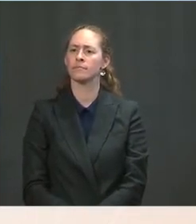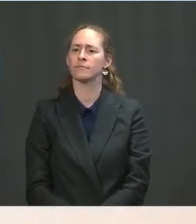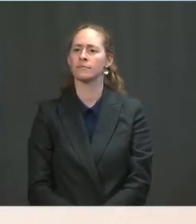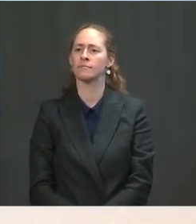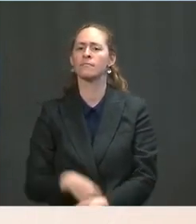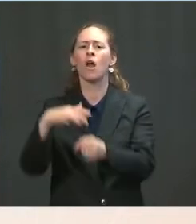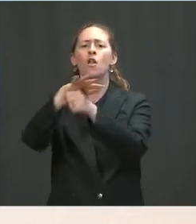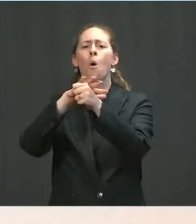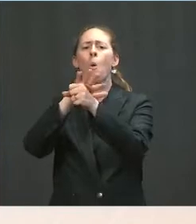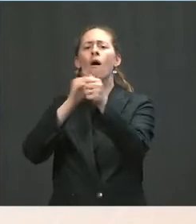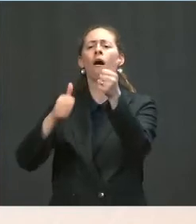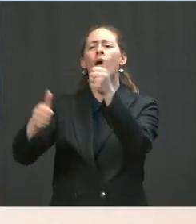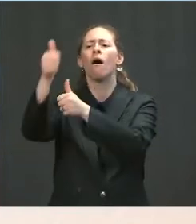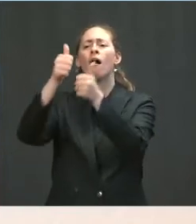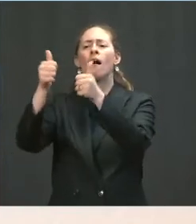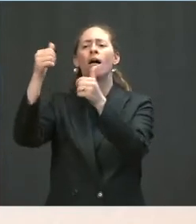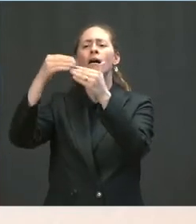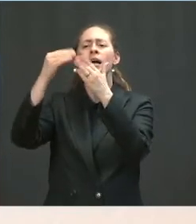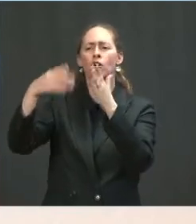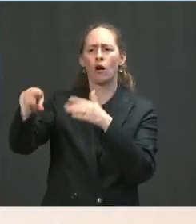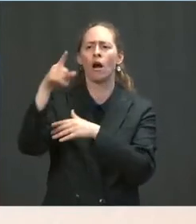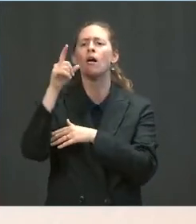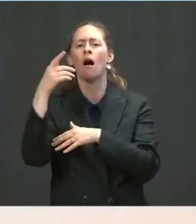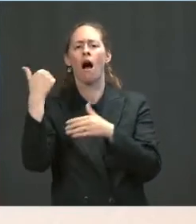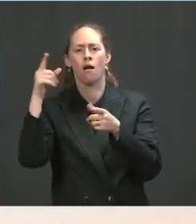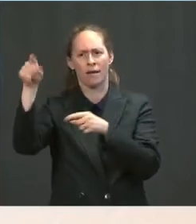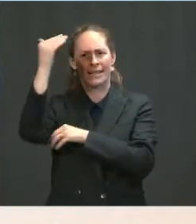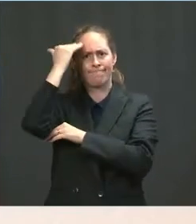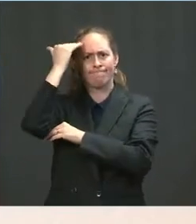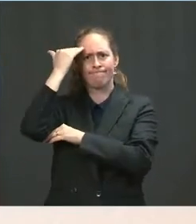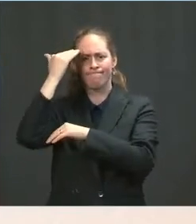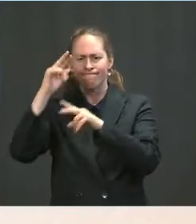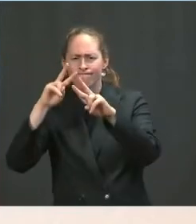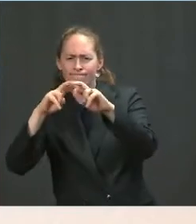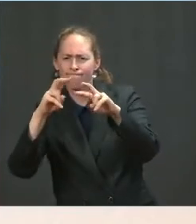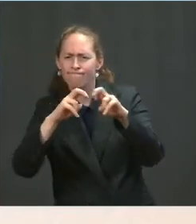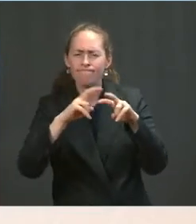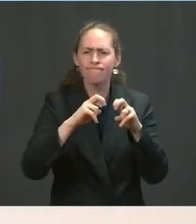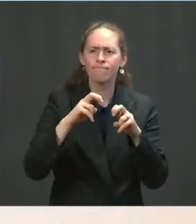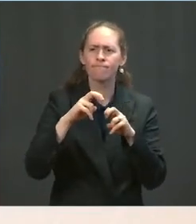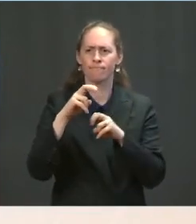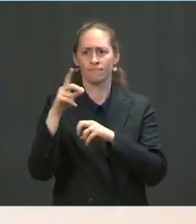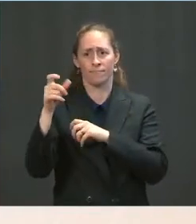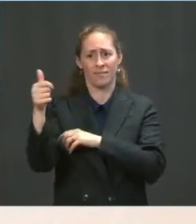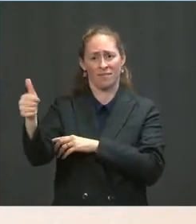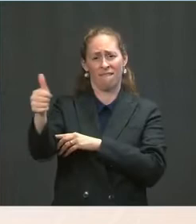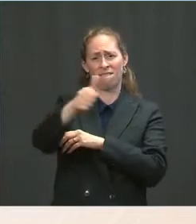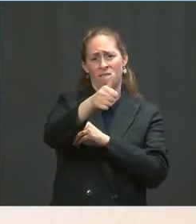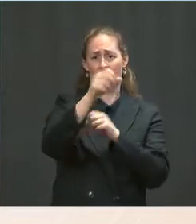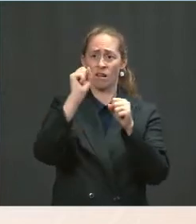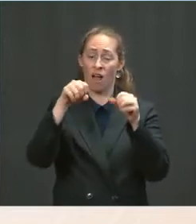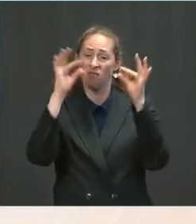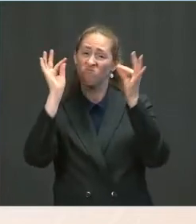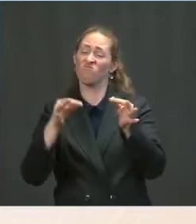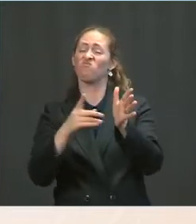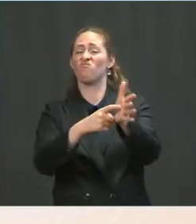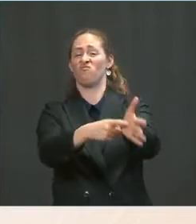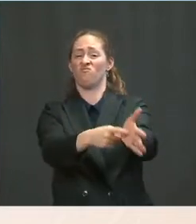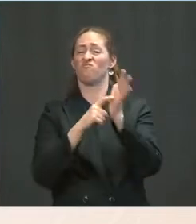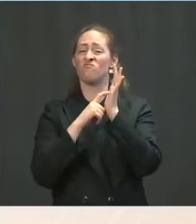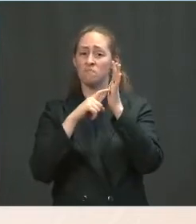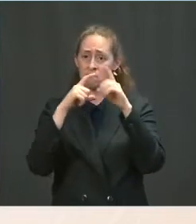area, and they have the flexibility to put that into place, to put mandates into place, as we've seen across the country. That is not our role